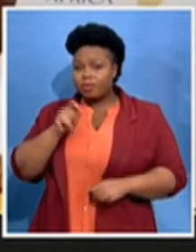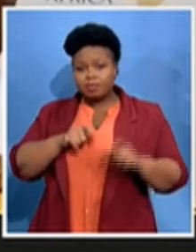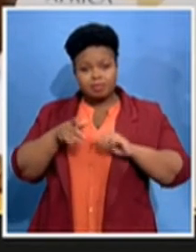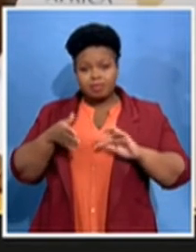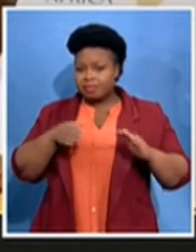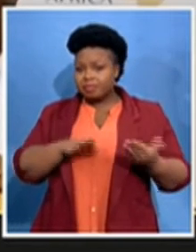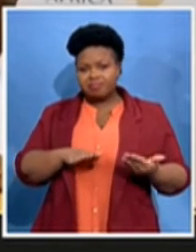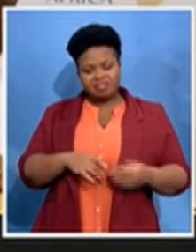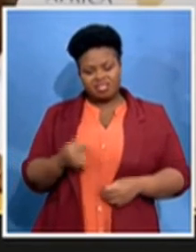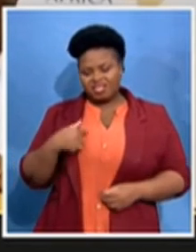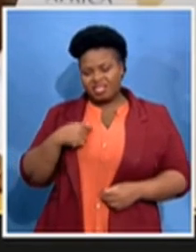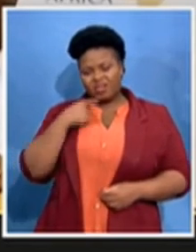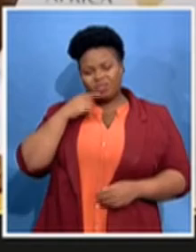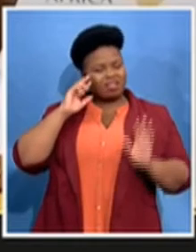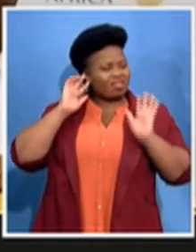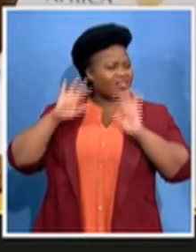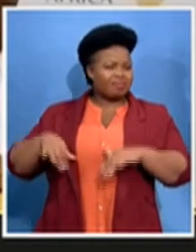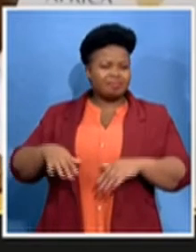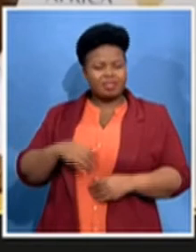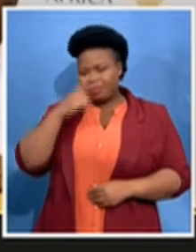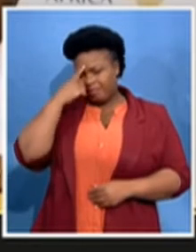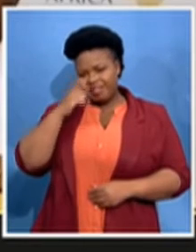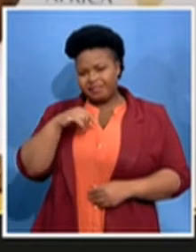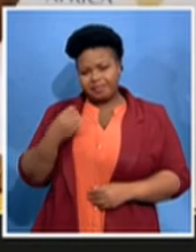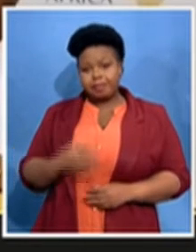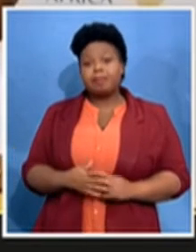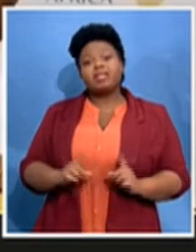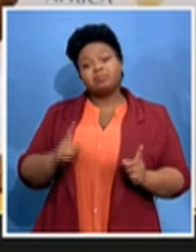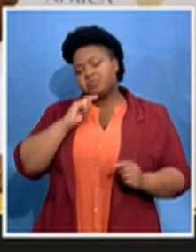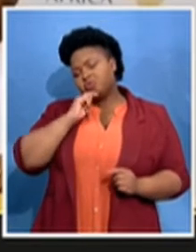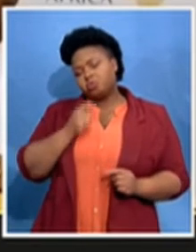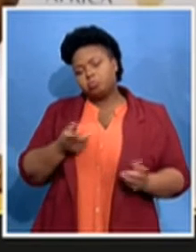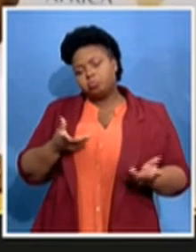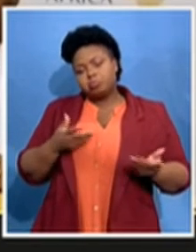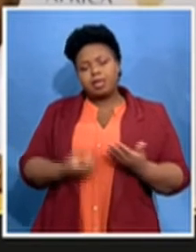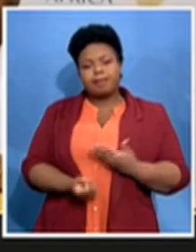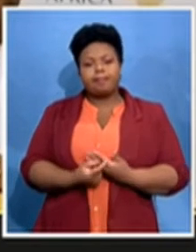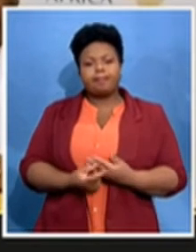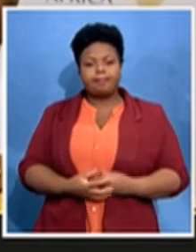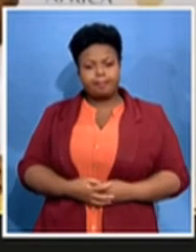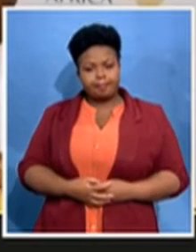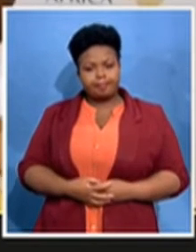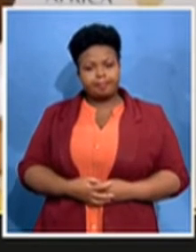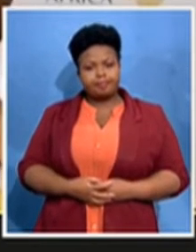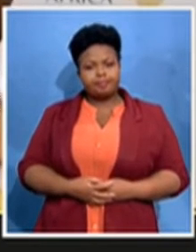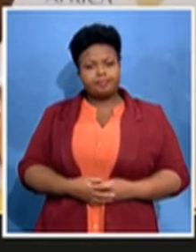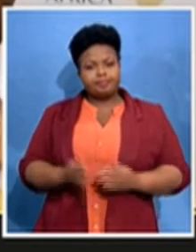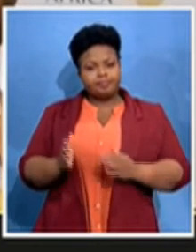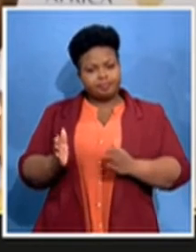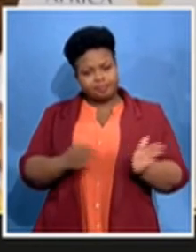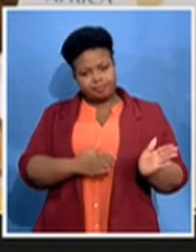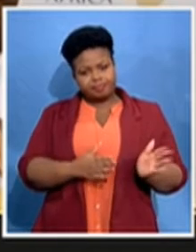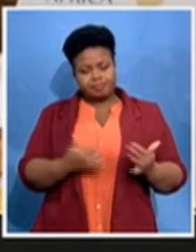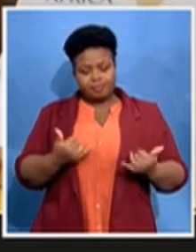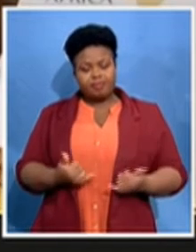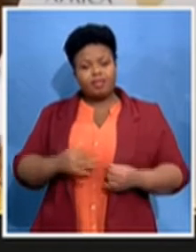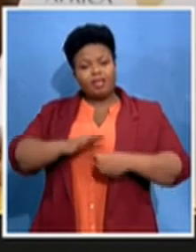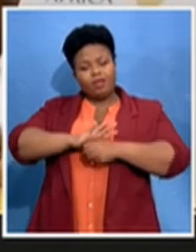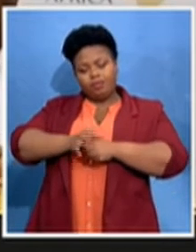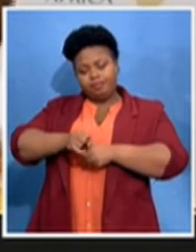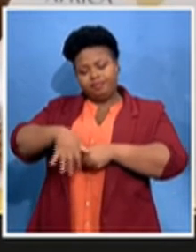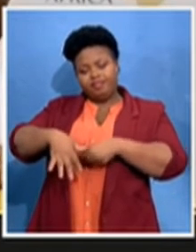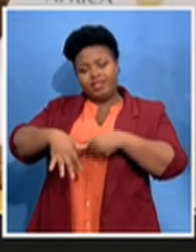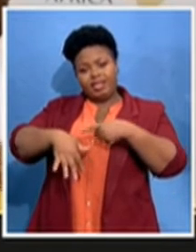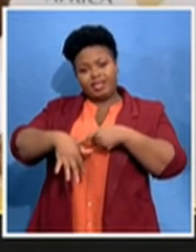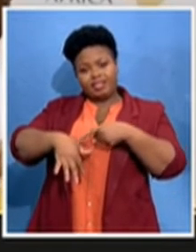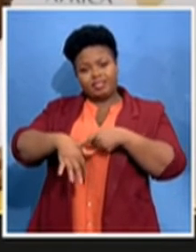but here we are in that scenario. With respect to the variants, and with a focus to the 2 new variants, and